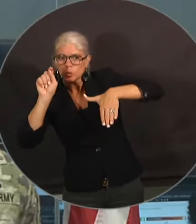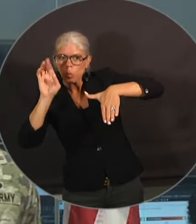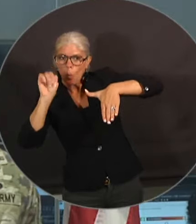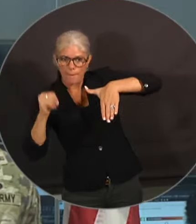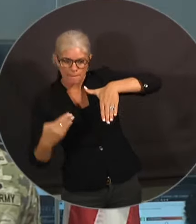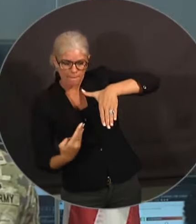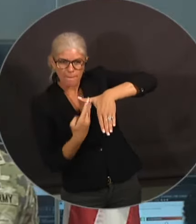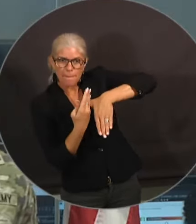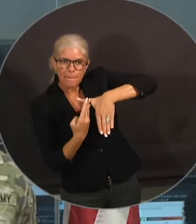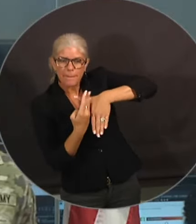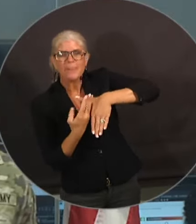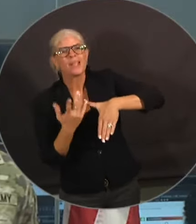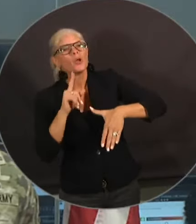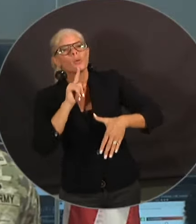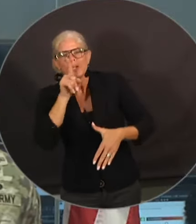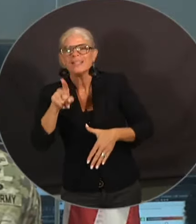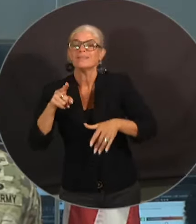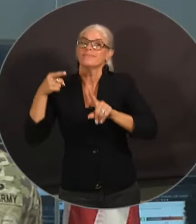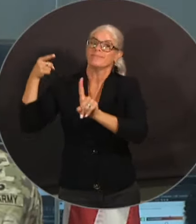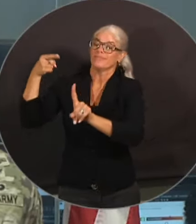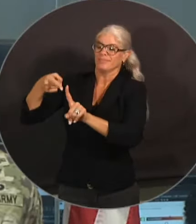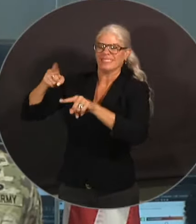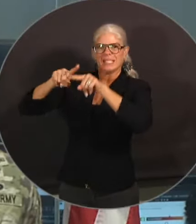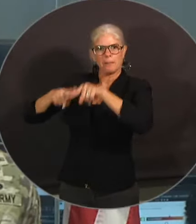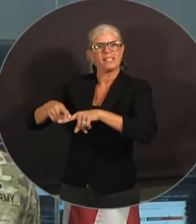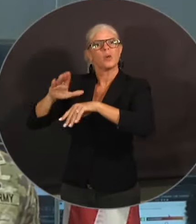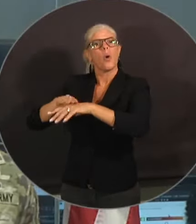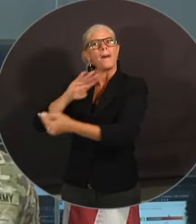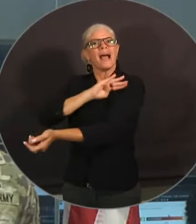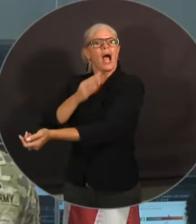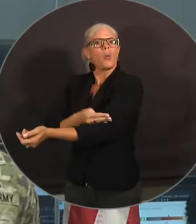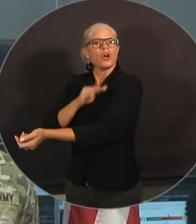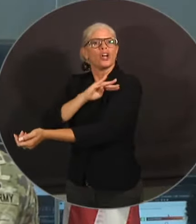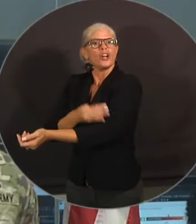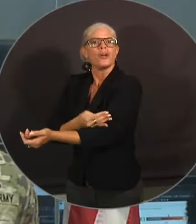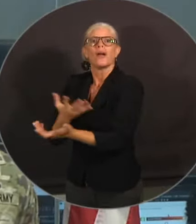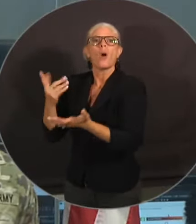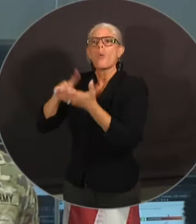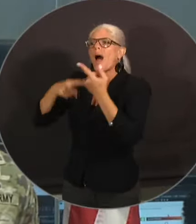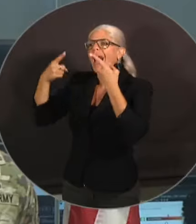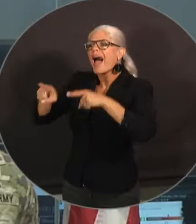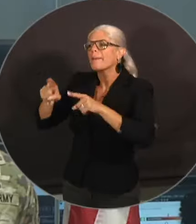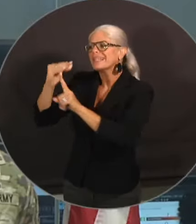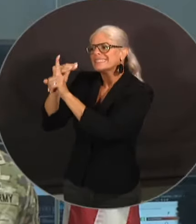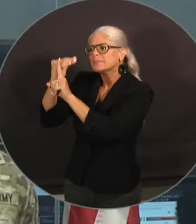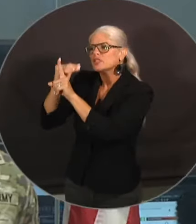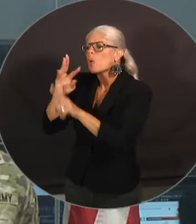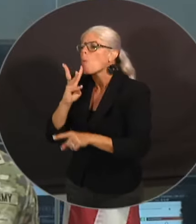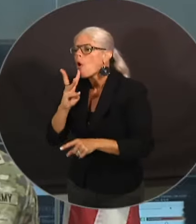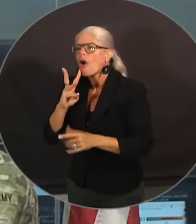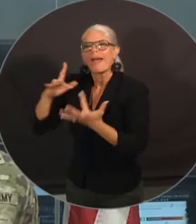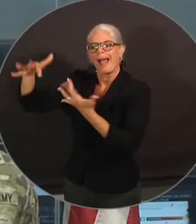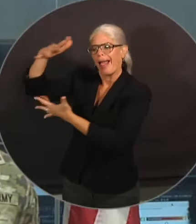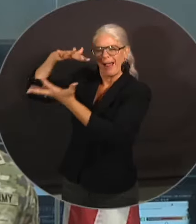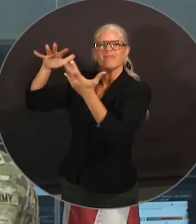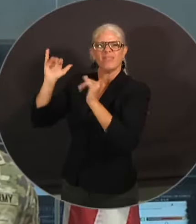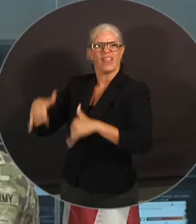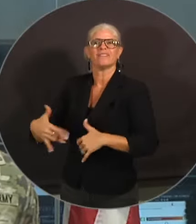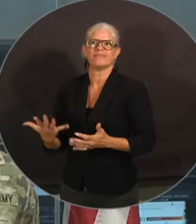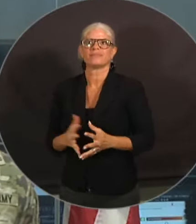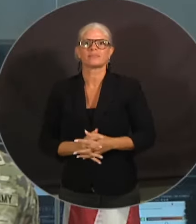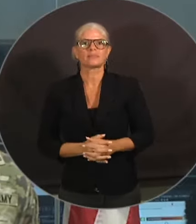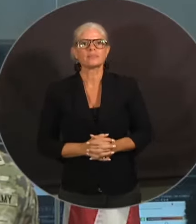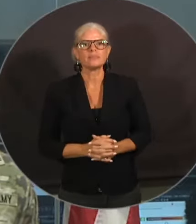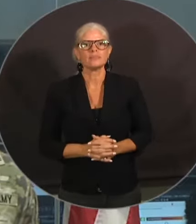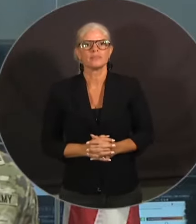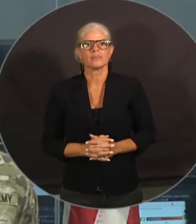on, in terms of the power, will depend on the path and scope of what ends up happening. Do you know how many substations have that flood